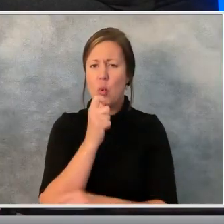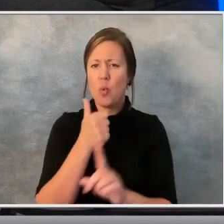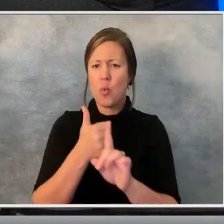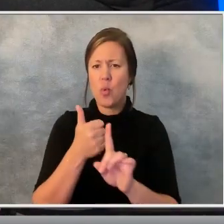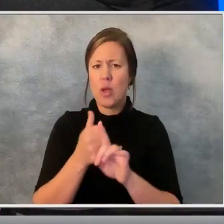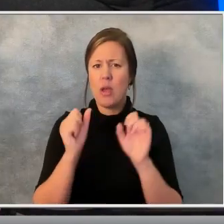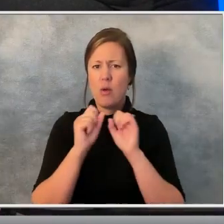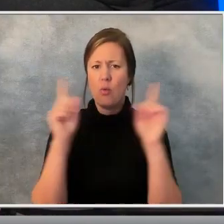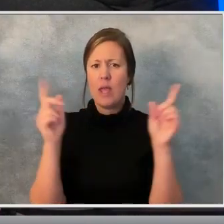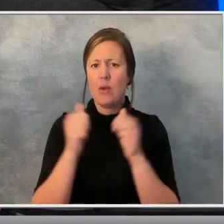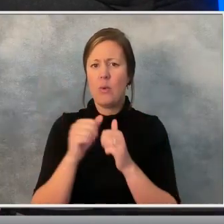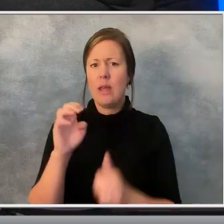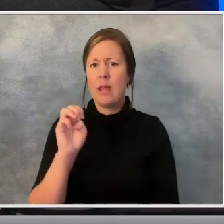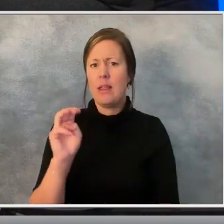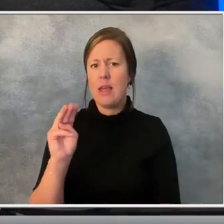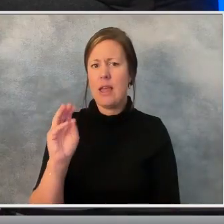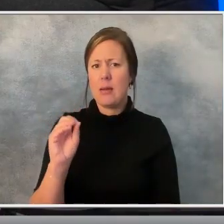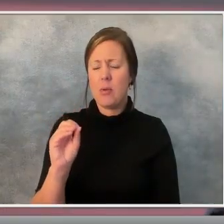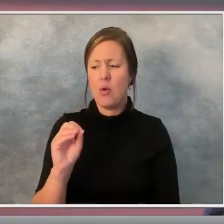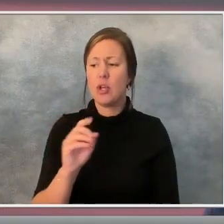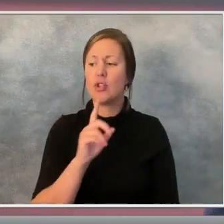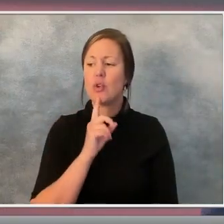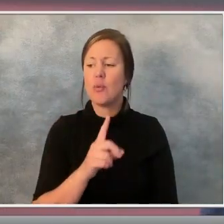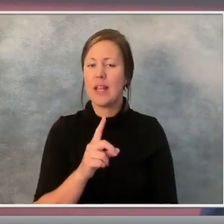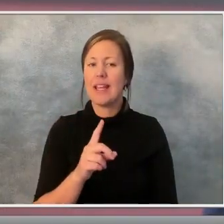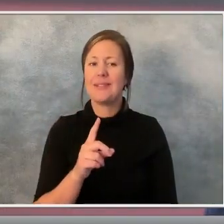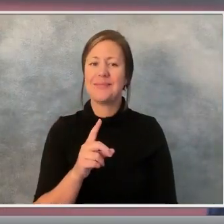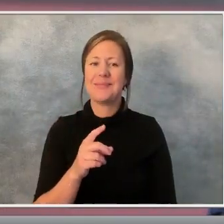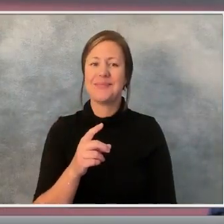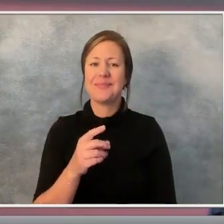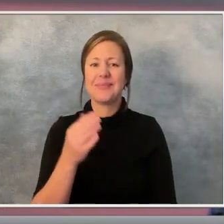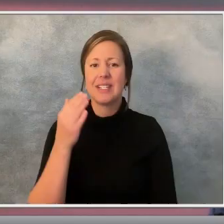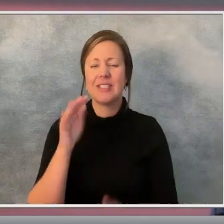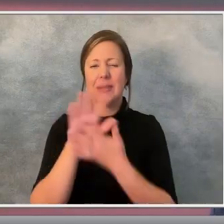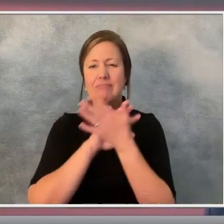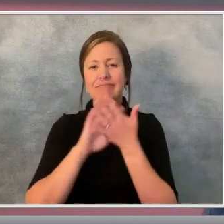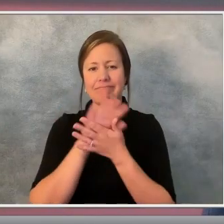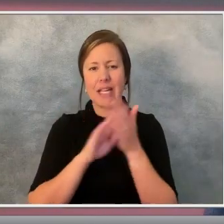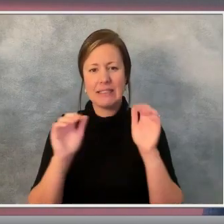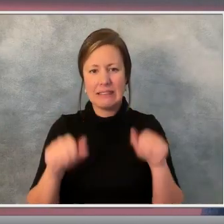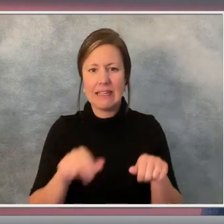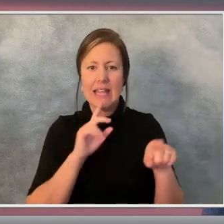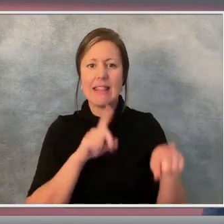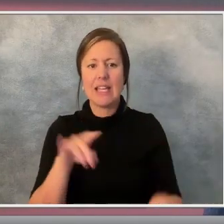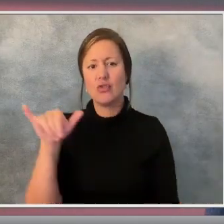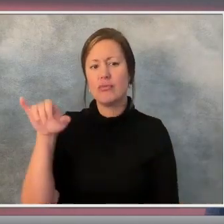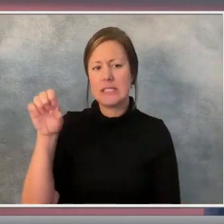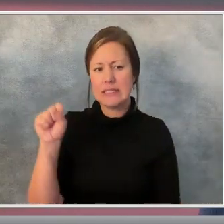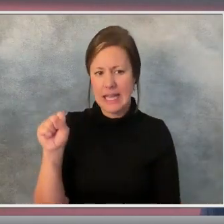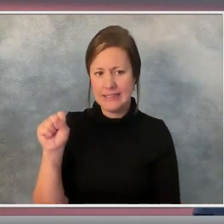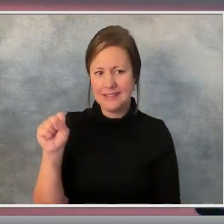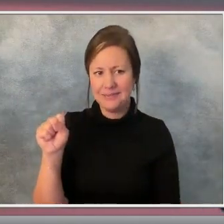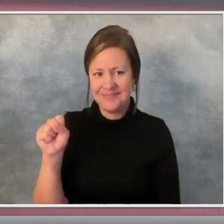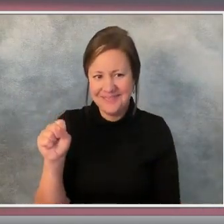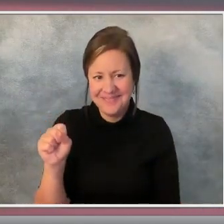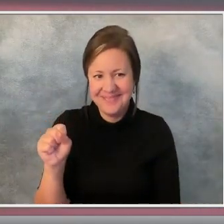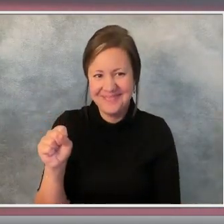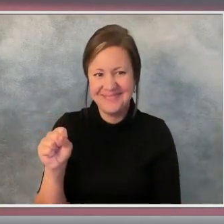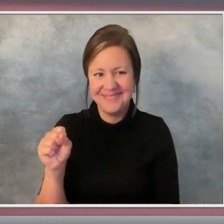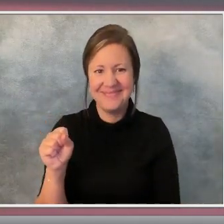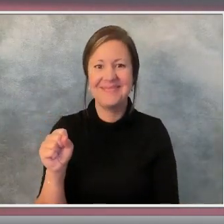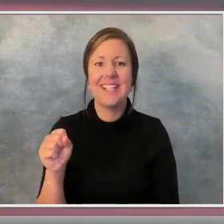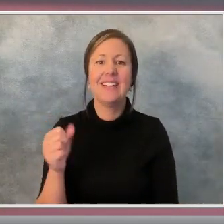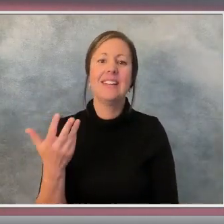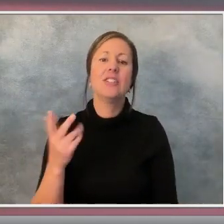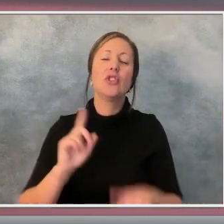but So to be as ambiguous as I can, Yeah. the answer is yes. So yes and yes. There's different types